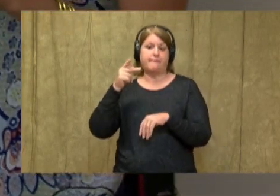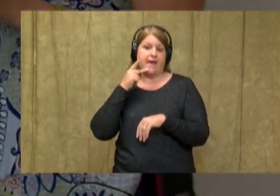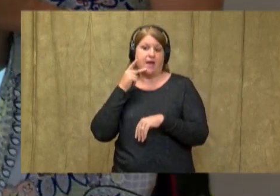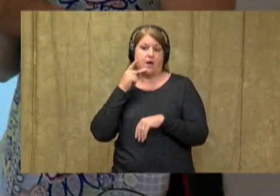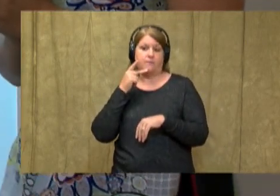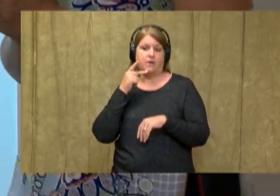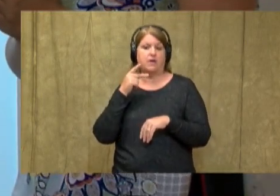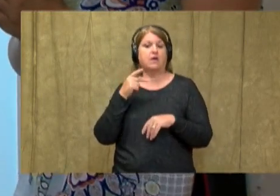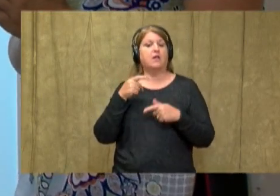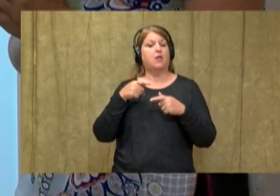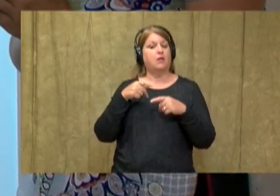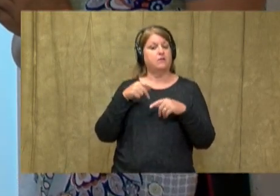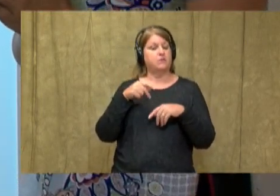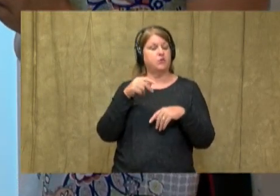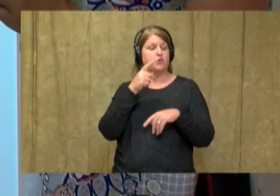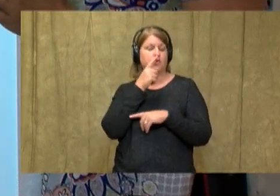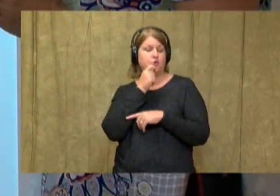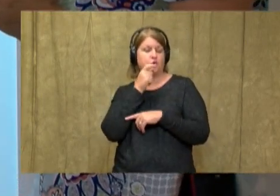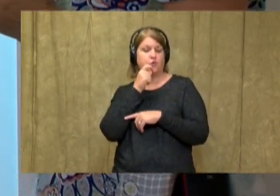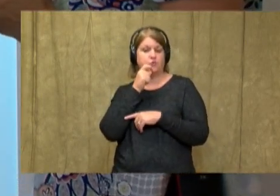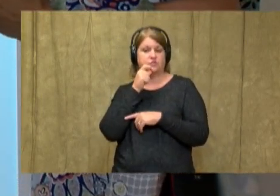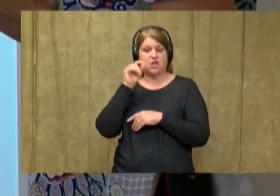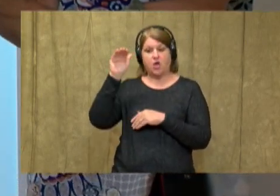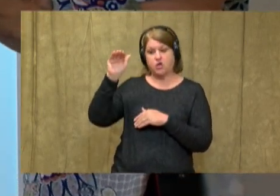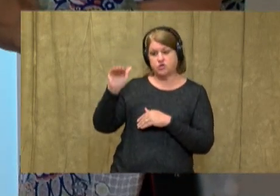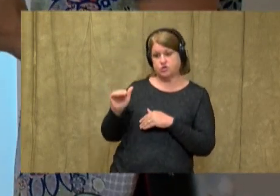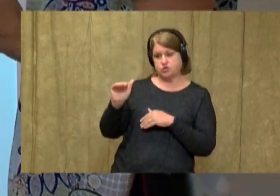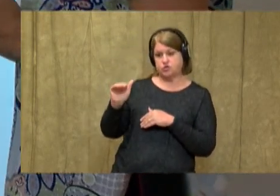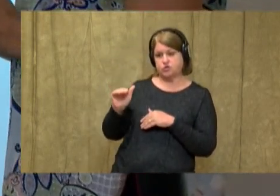the shortest?